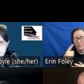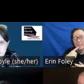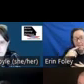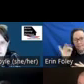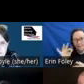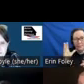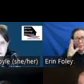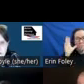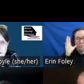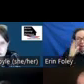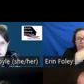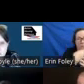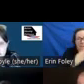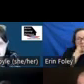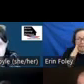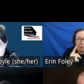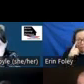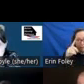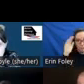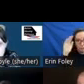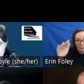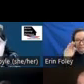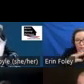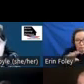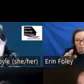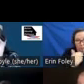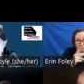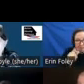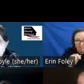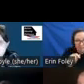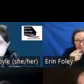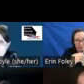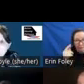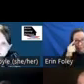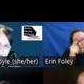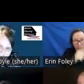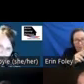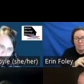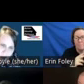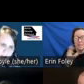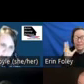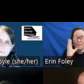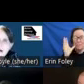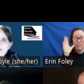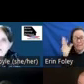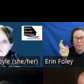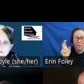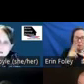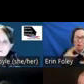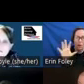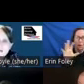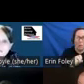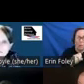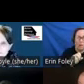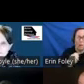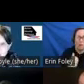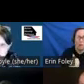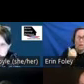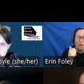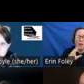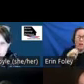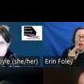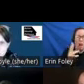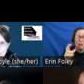housing for an adult child with a disability, the parent can be considered the owner occupier even if they don't live